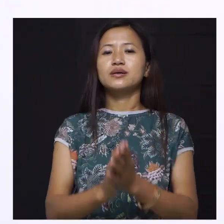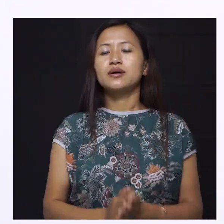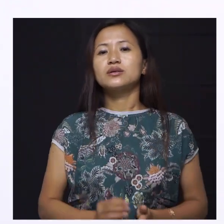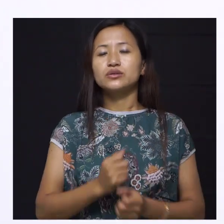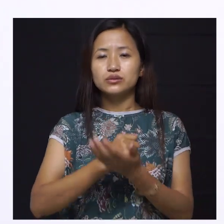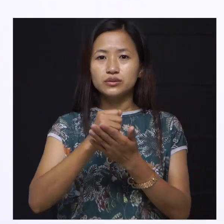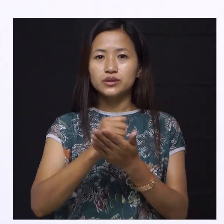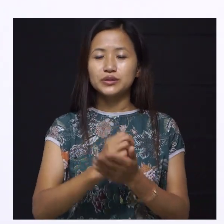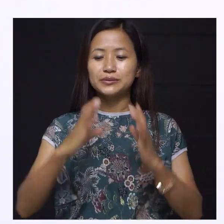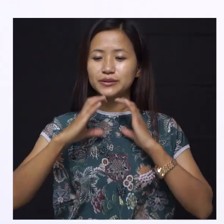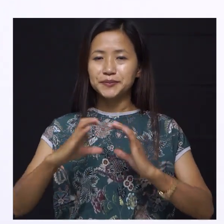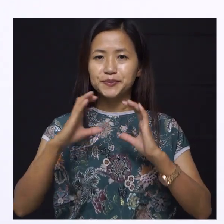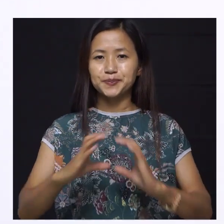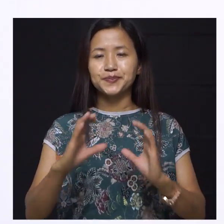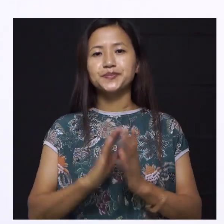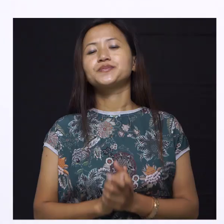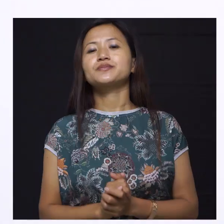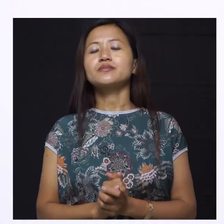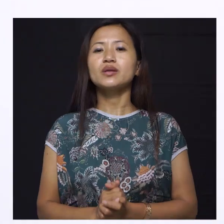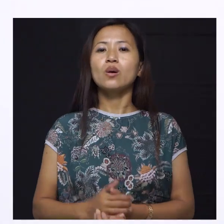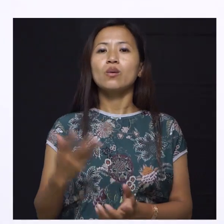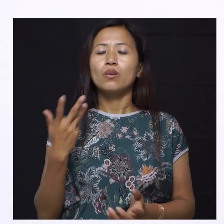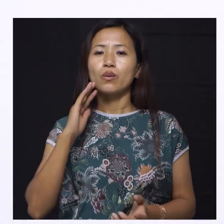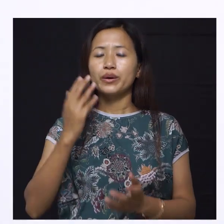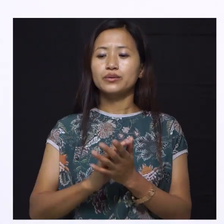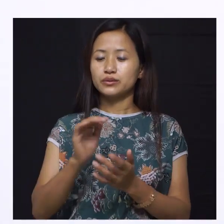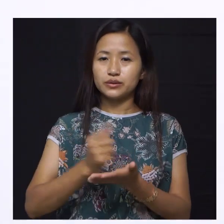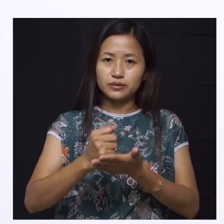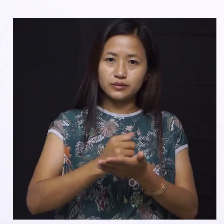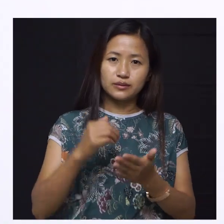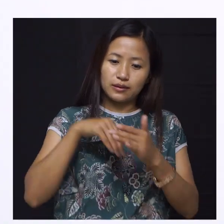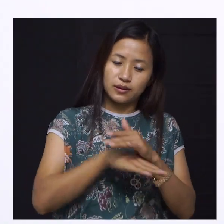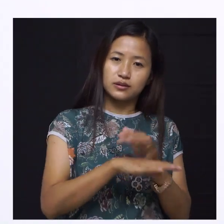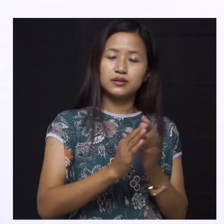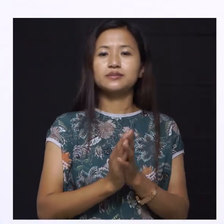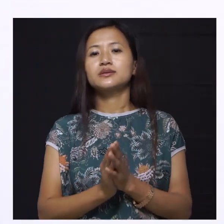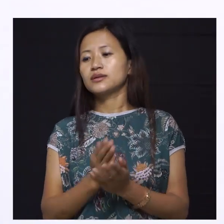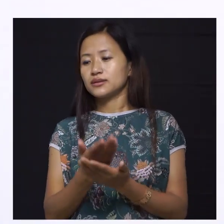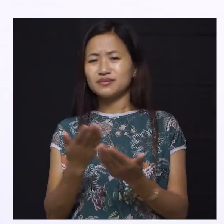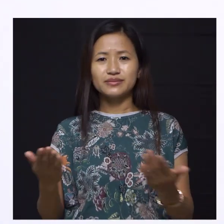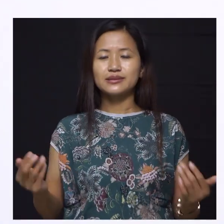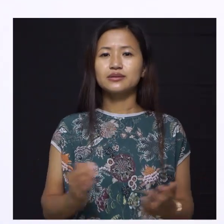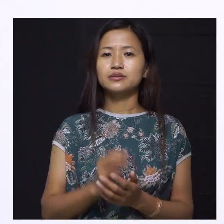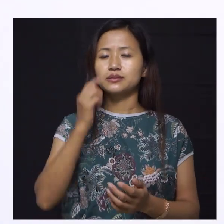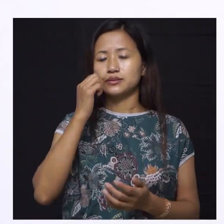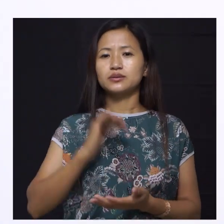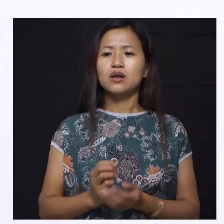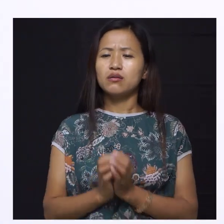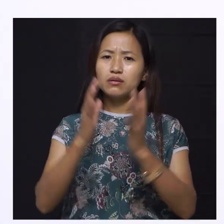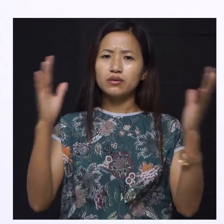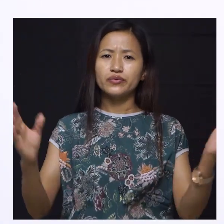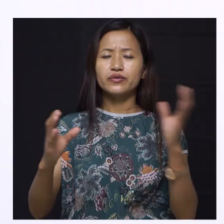she is trying to be careful, okay? When you are trying to hide something, especially between sisters, you have a lot of conversations,